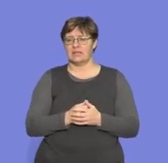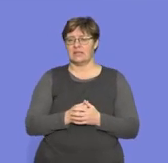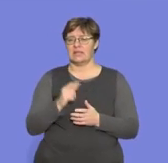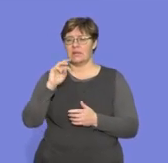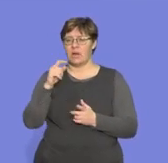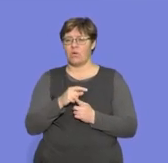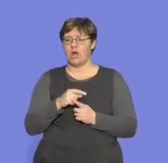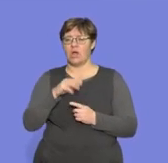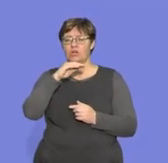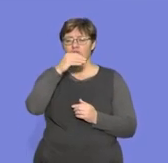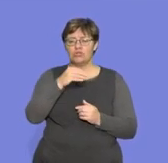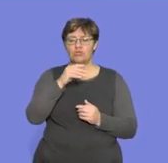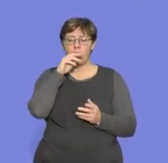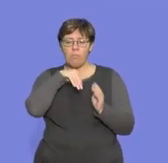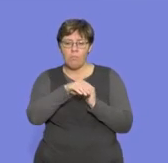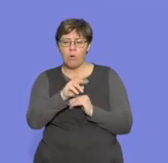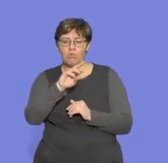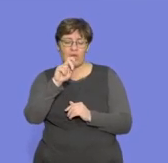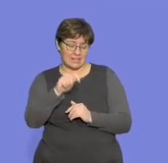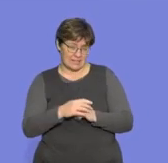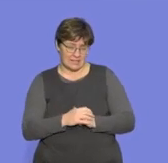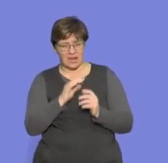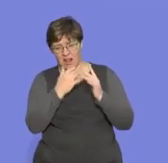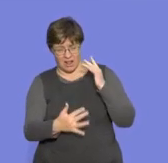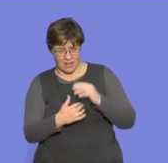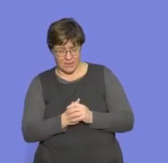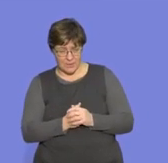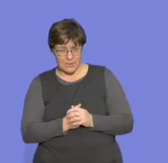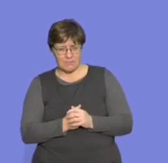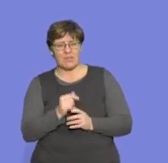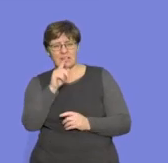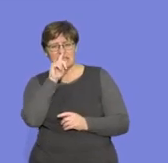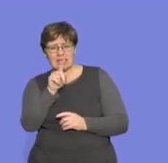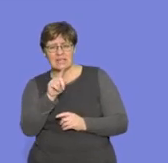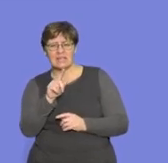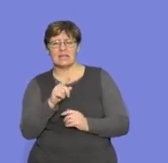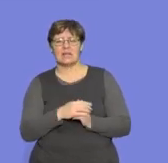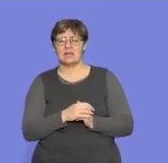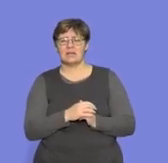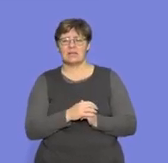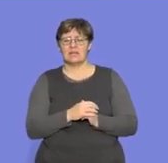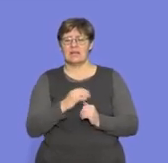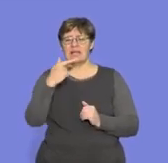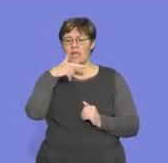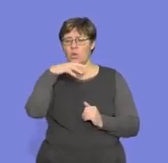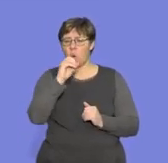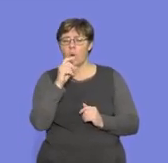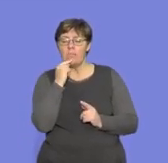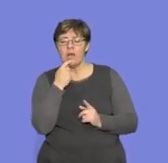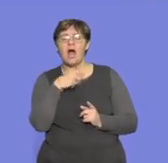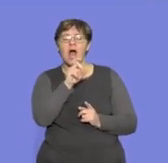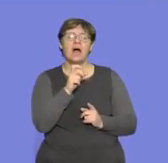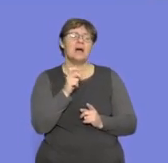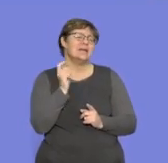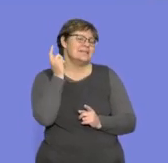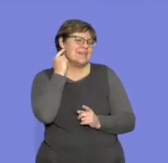as well as a barking And here gecko. you can see these geckos that Okay, actually and produce here you can see these a geckos sound that that actually resembles that of a dog. a sound They that tend to resembles that call of a out